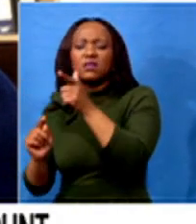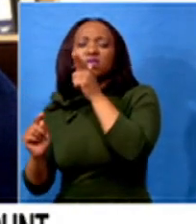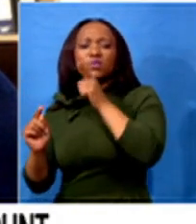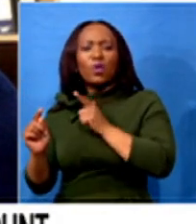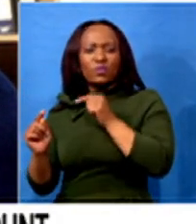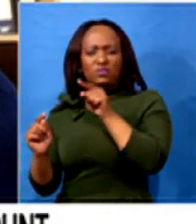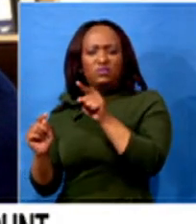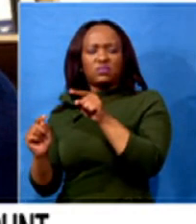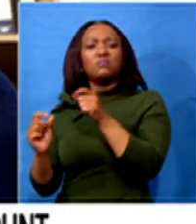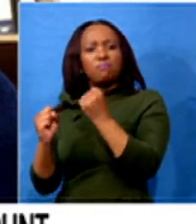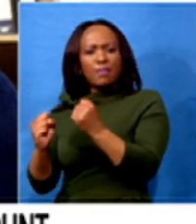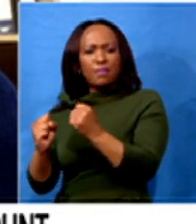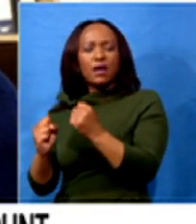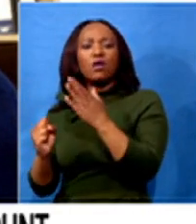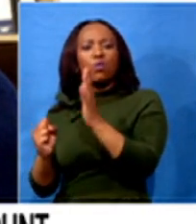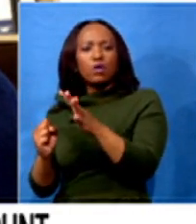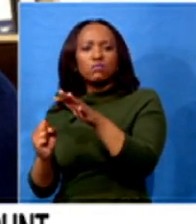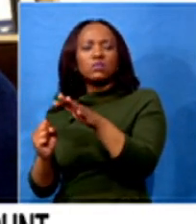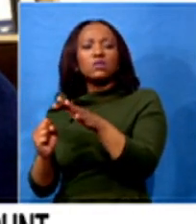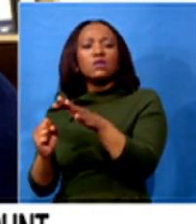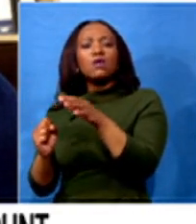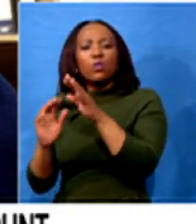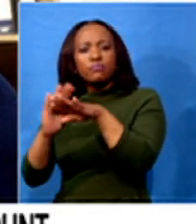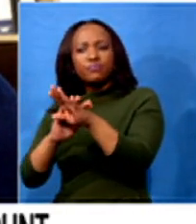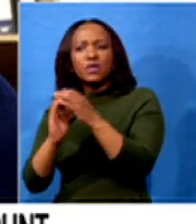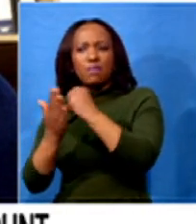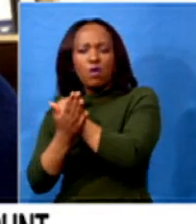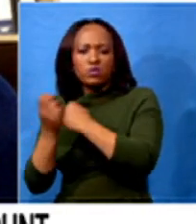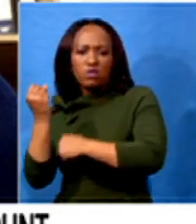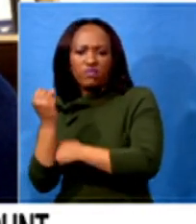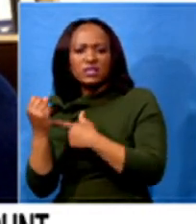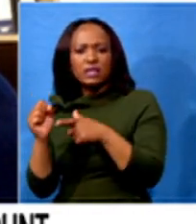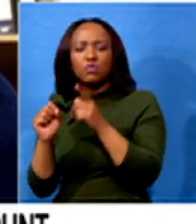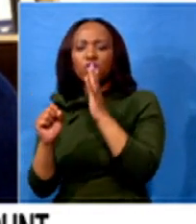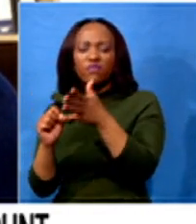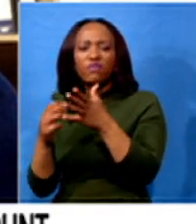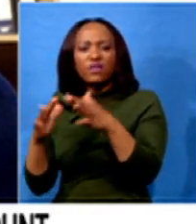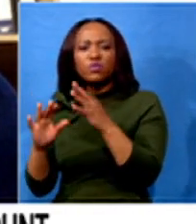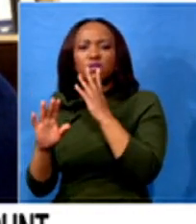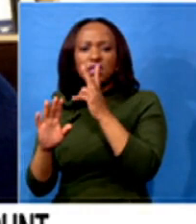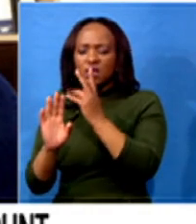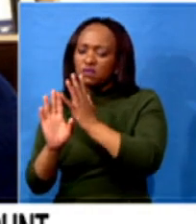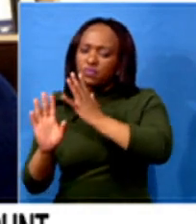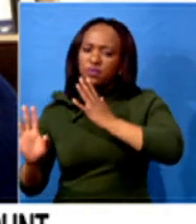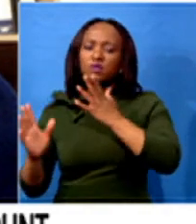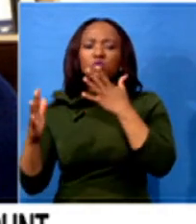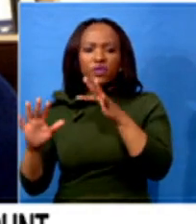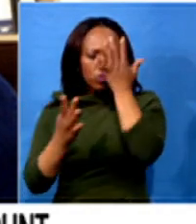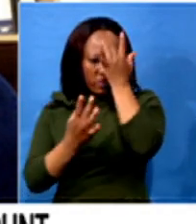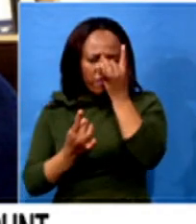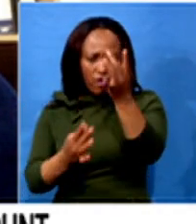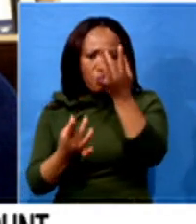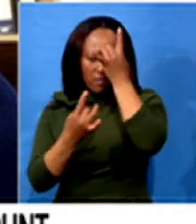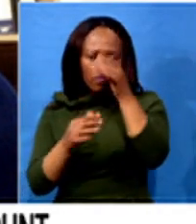of that. And we've seen those queues forming, and you've been calling on people to wait for an SMS notification to